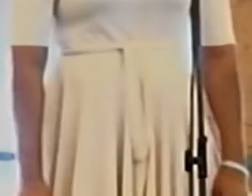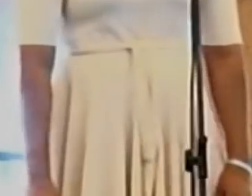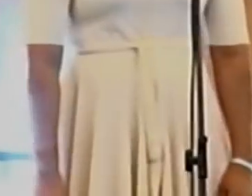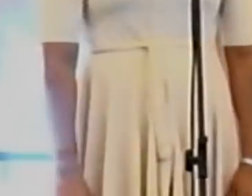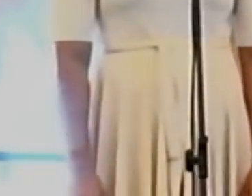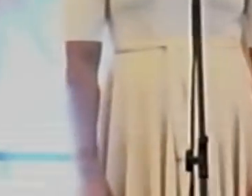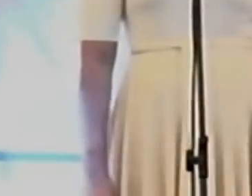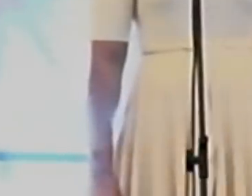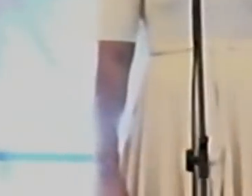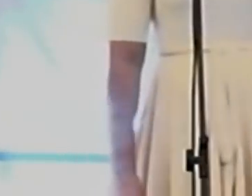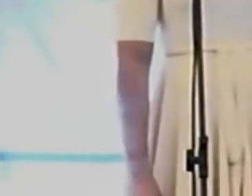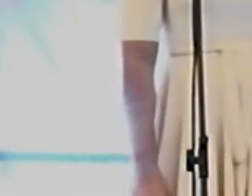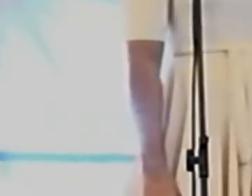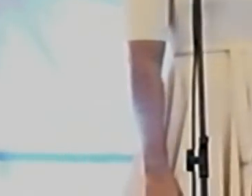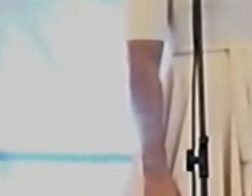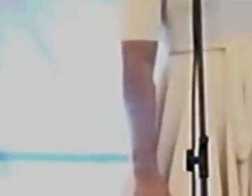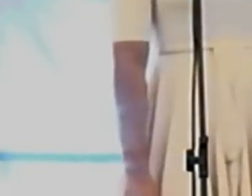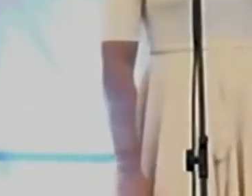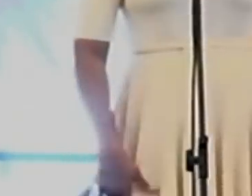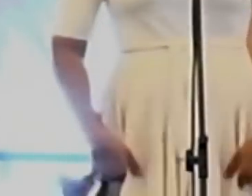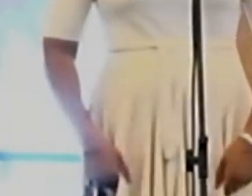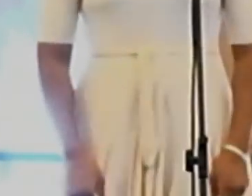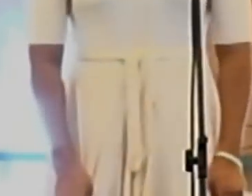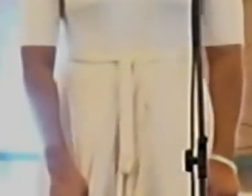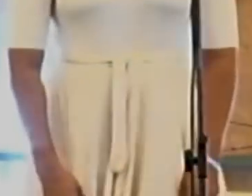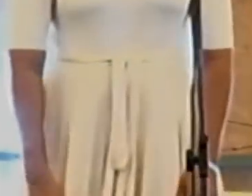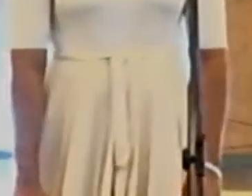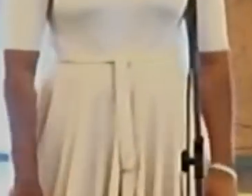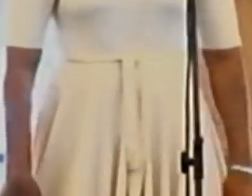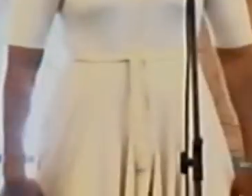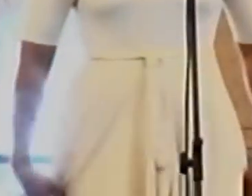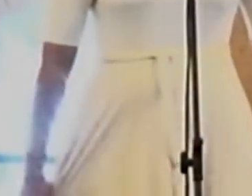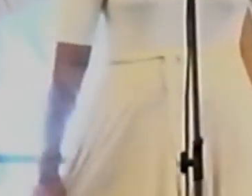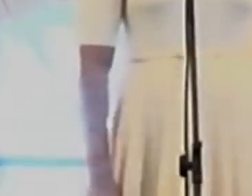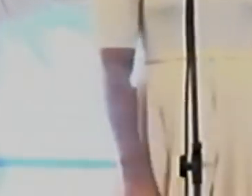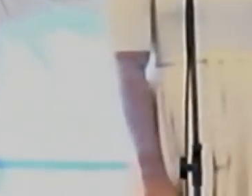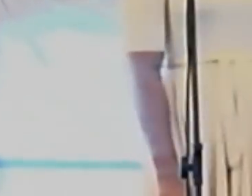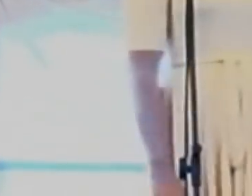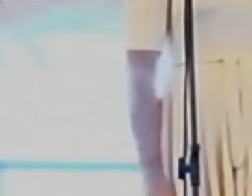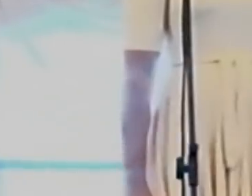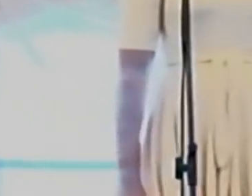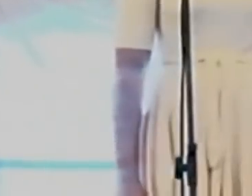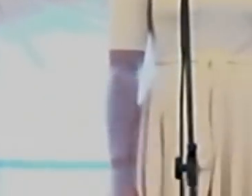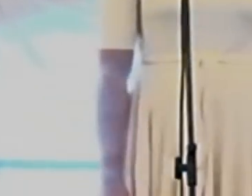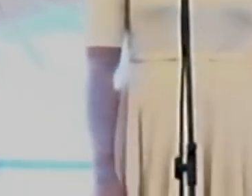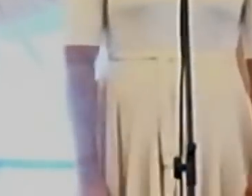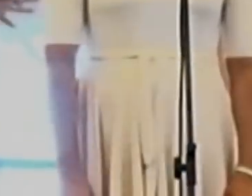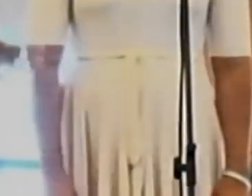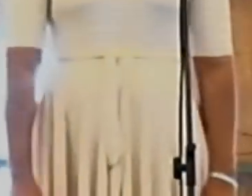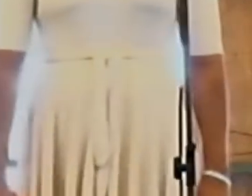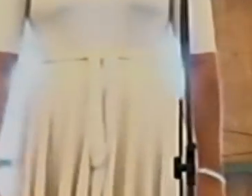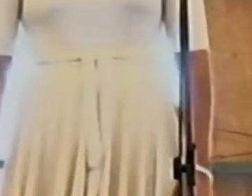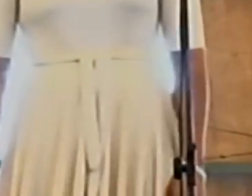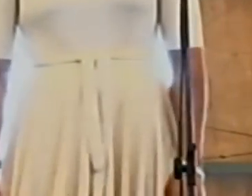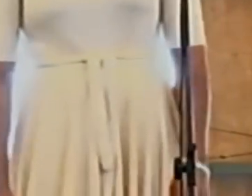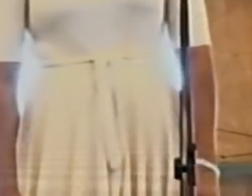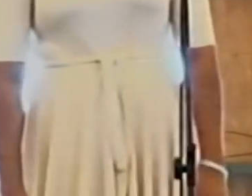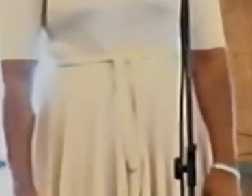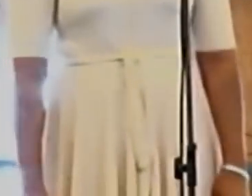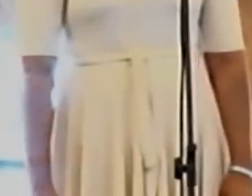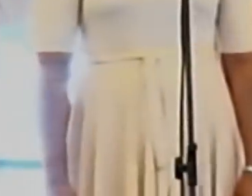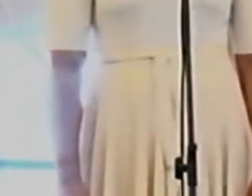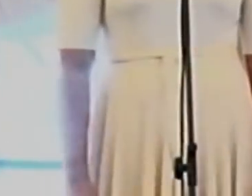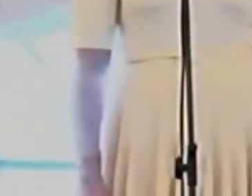That is our God. He's an awesome God. He's a great God. He's a magnificent God.